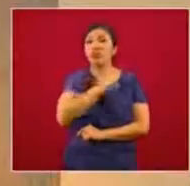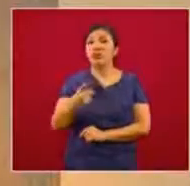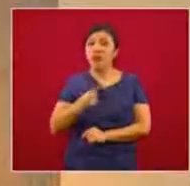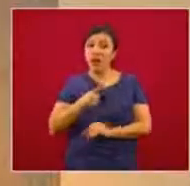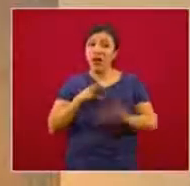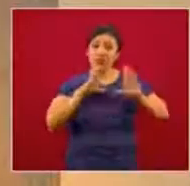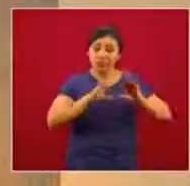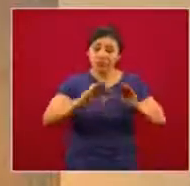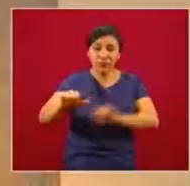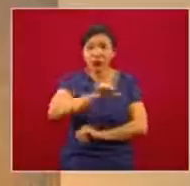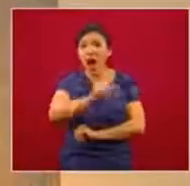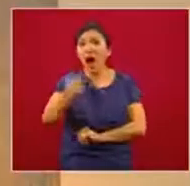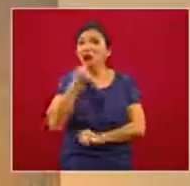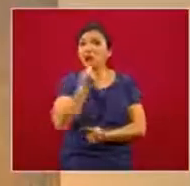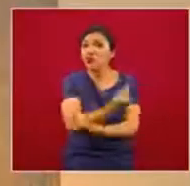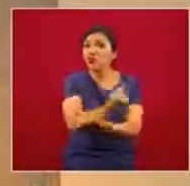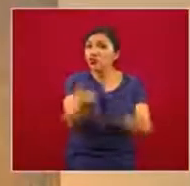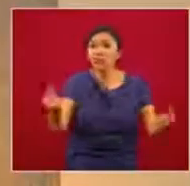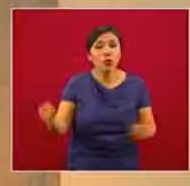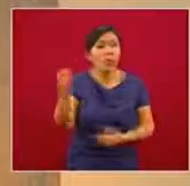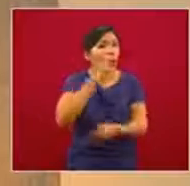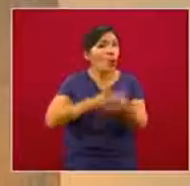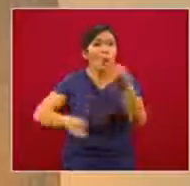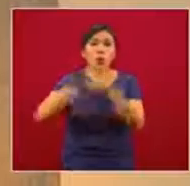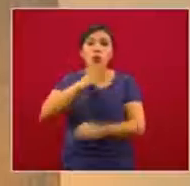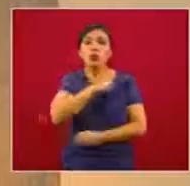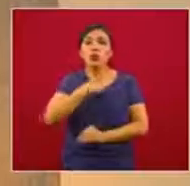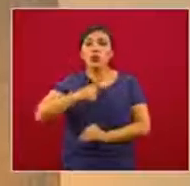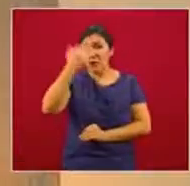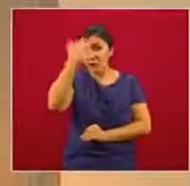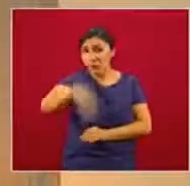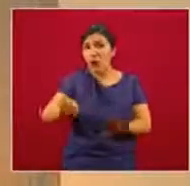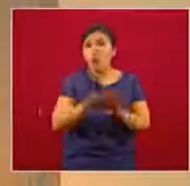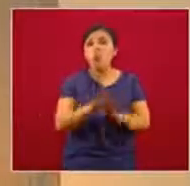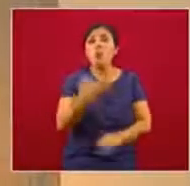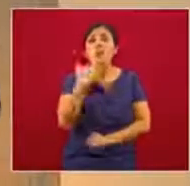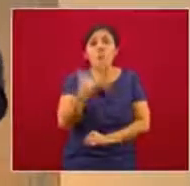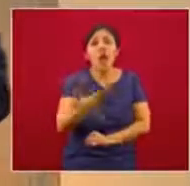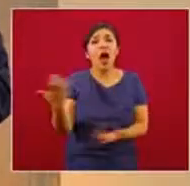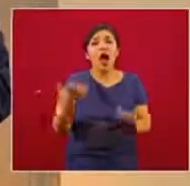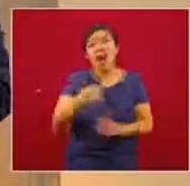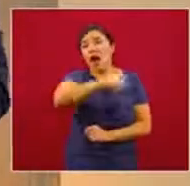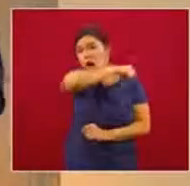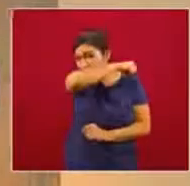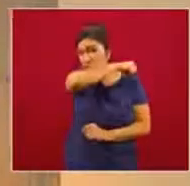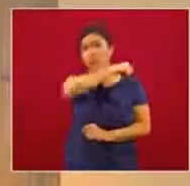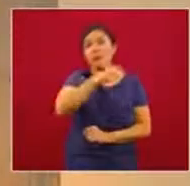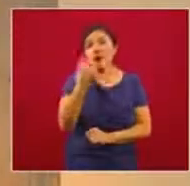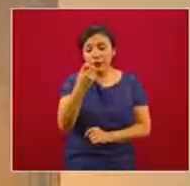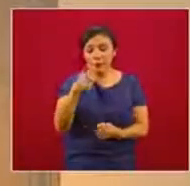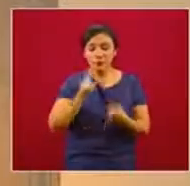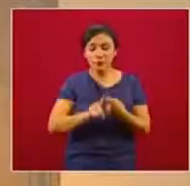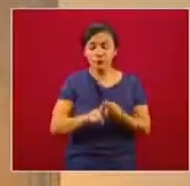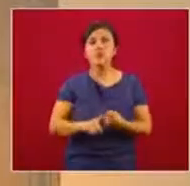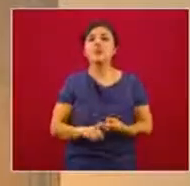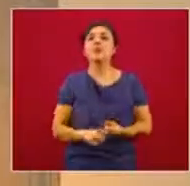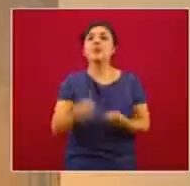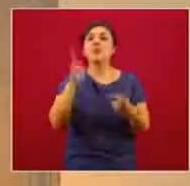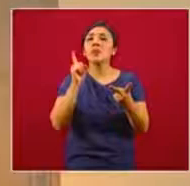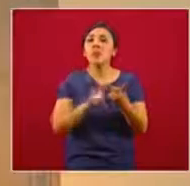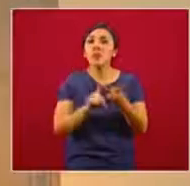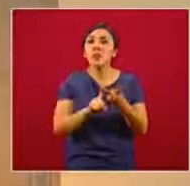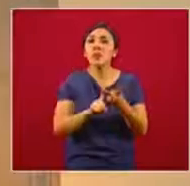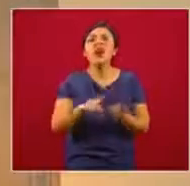addressing the sneezing, that we should be teaching our children on how to do